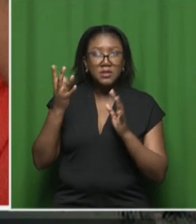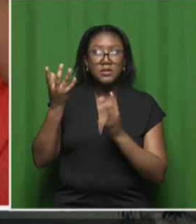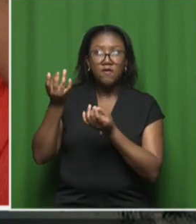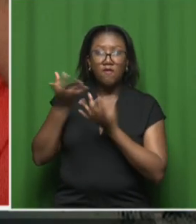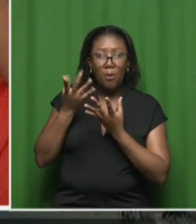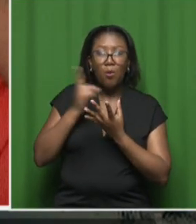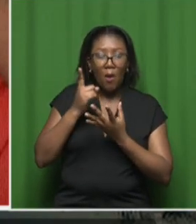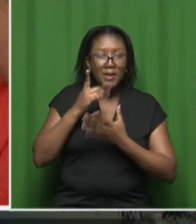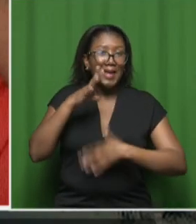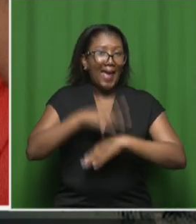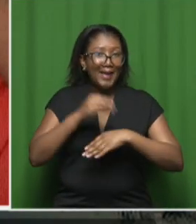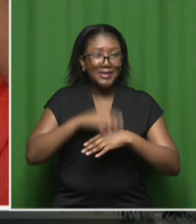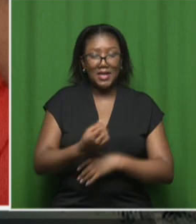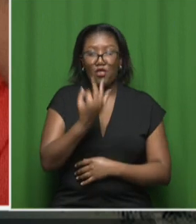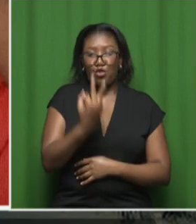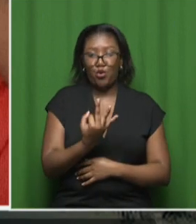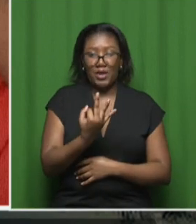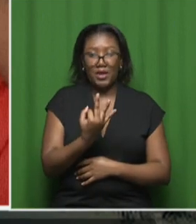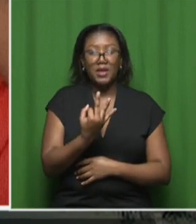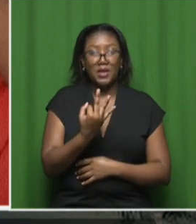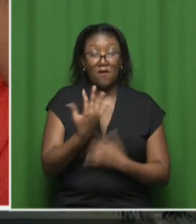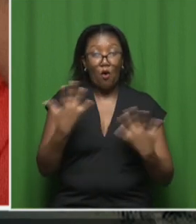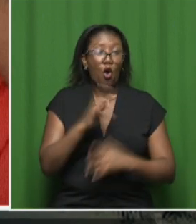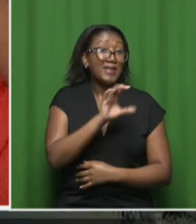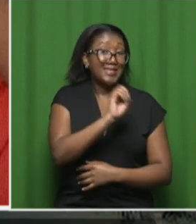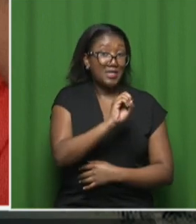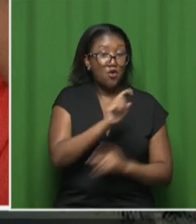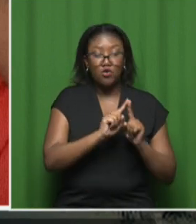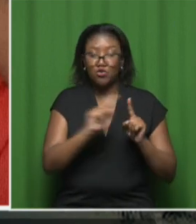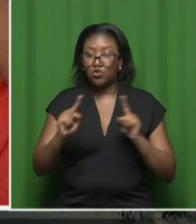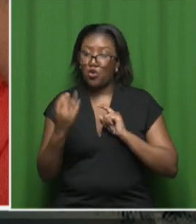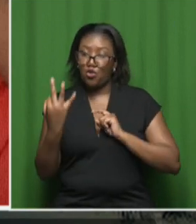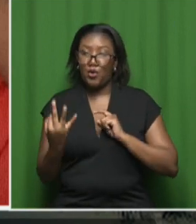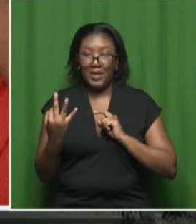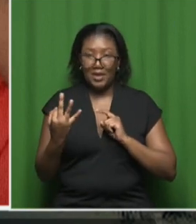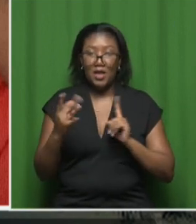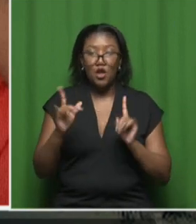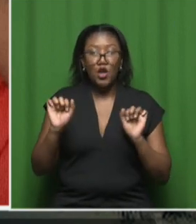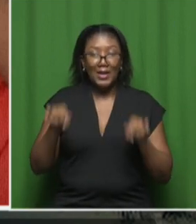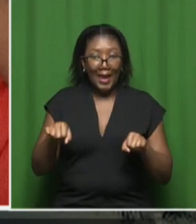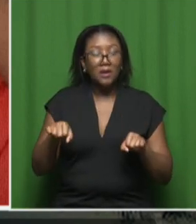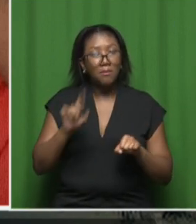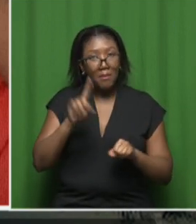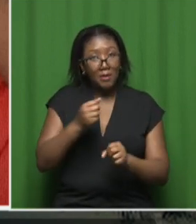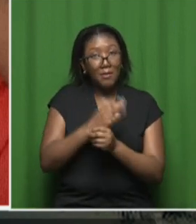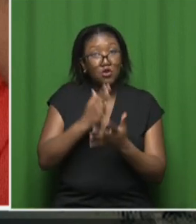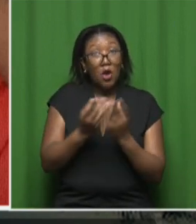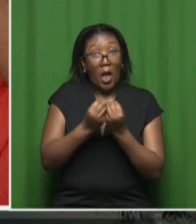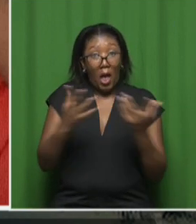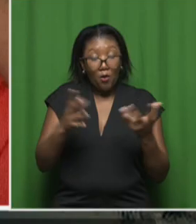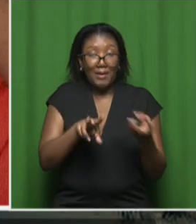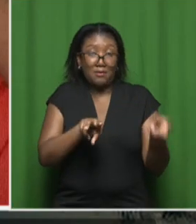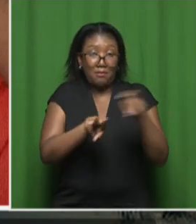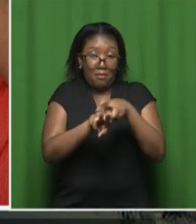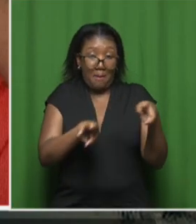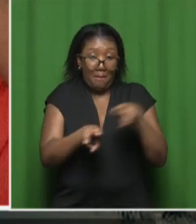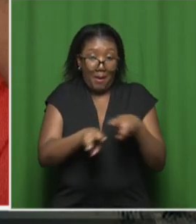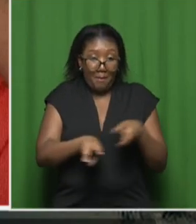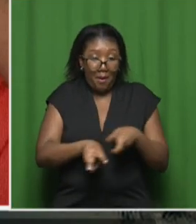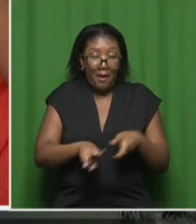like the children from 3 years from 0 to 3 years, you can load a certain number of children in the